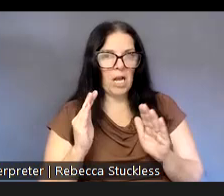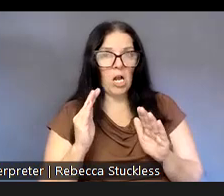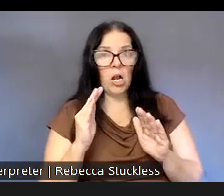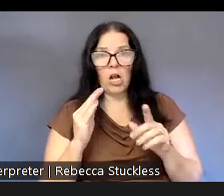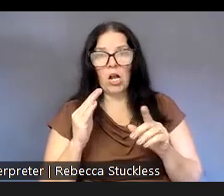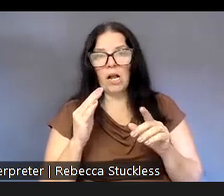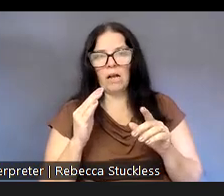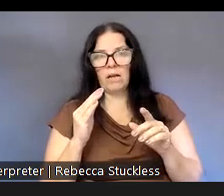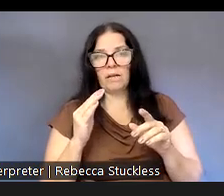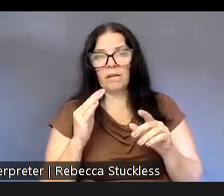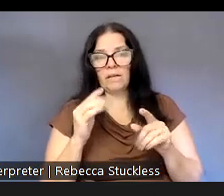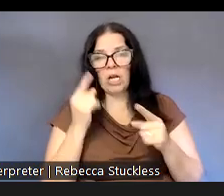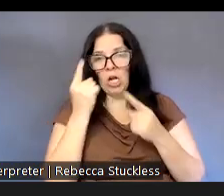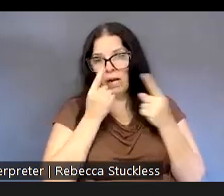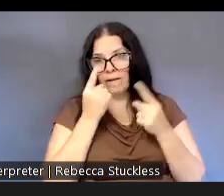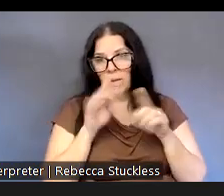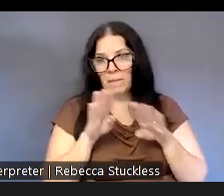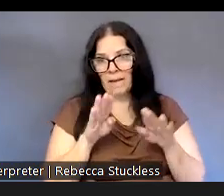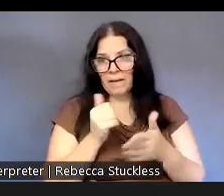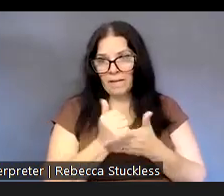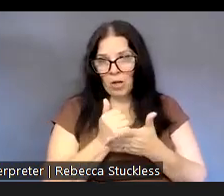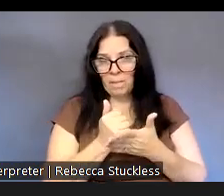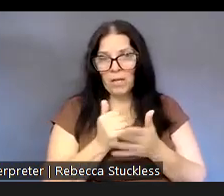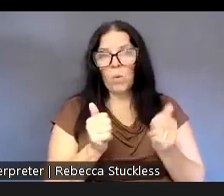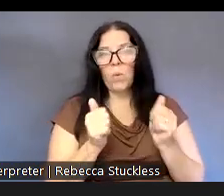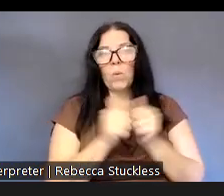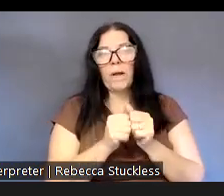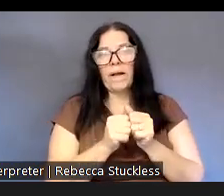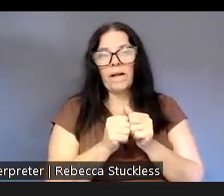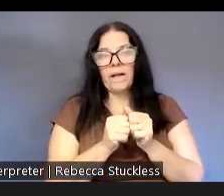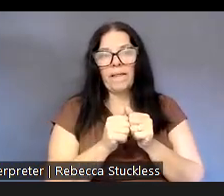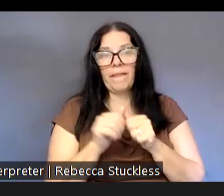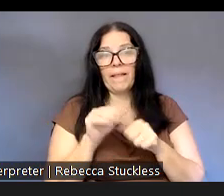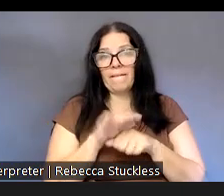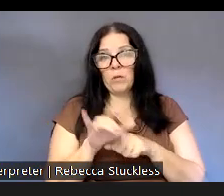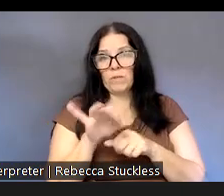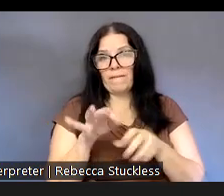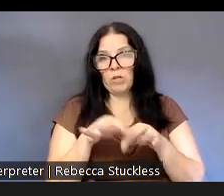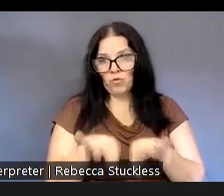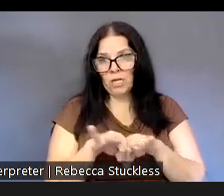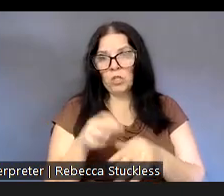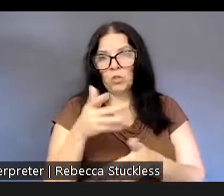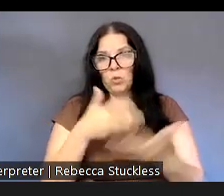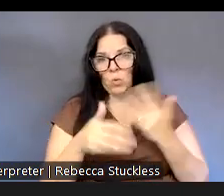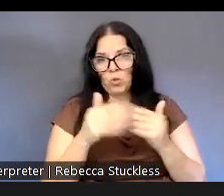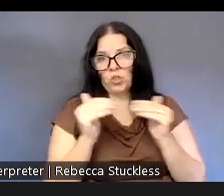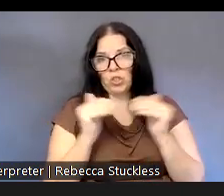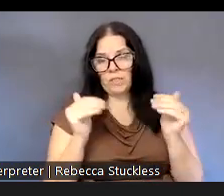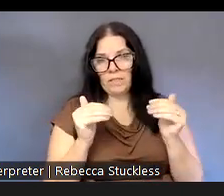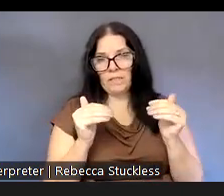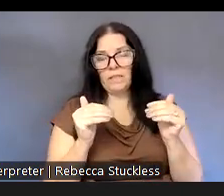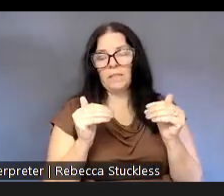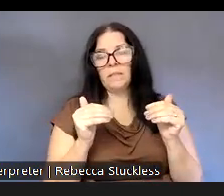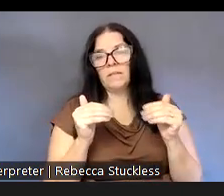behavioral therapy with the influence of critical social justice. And so